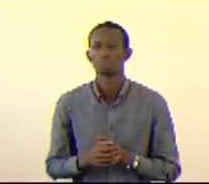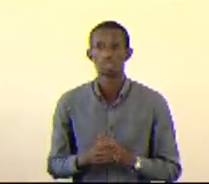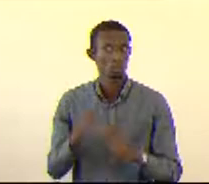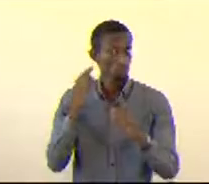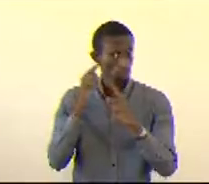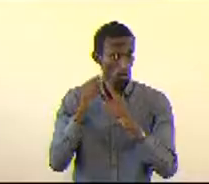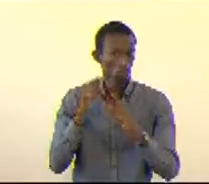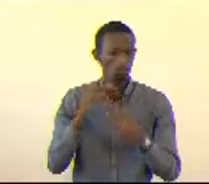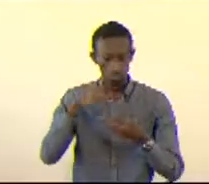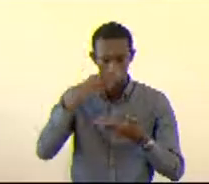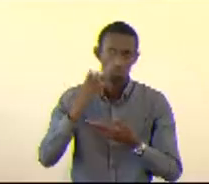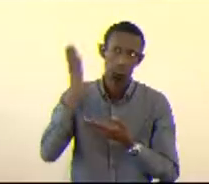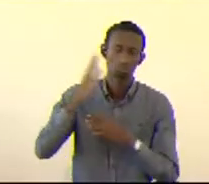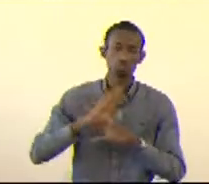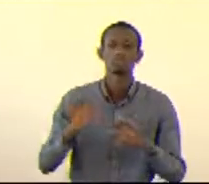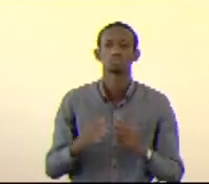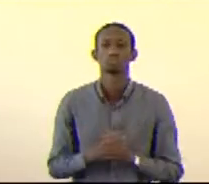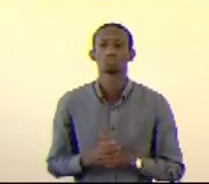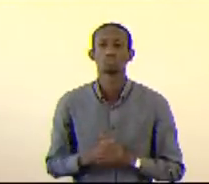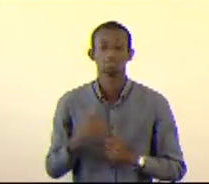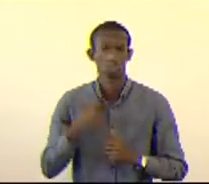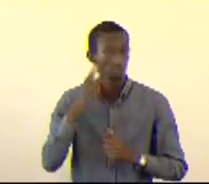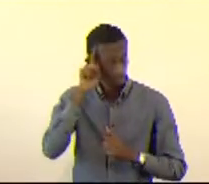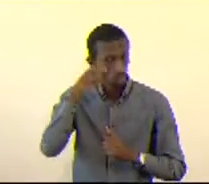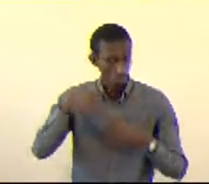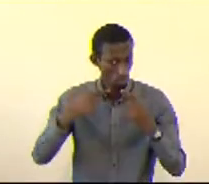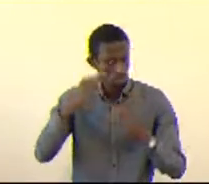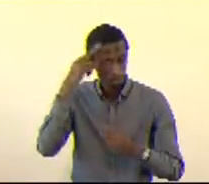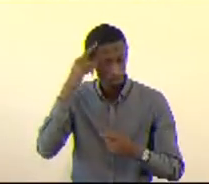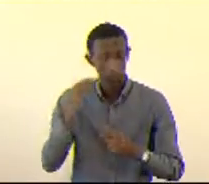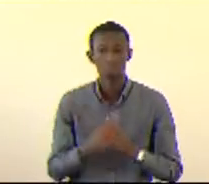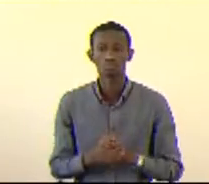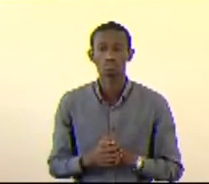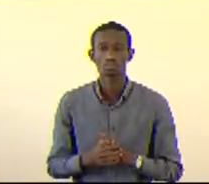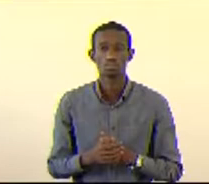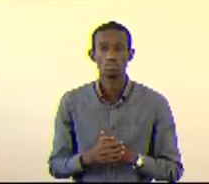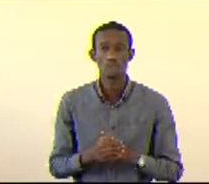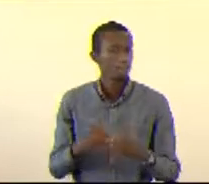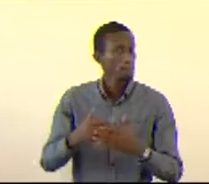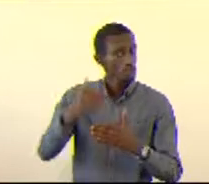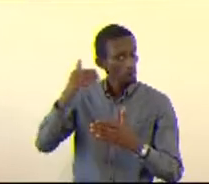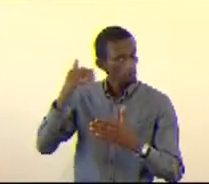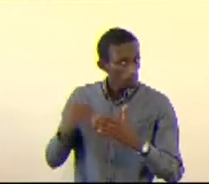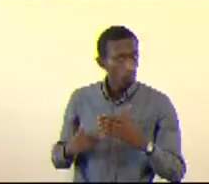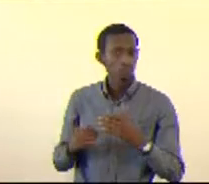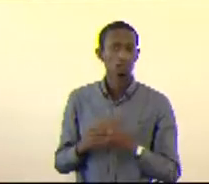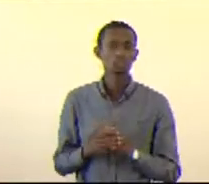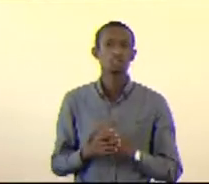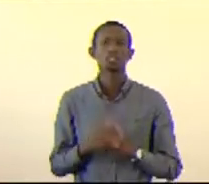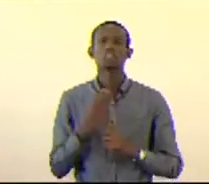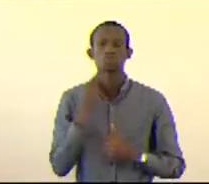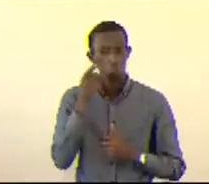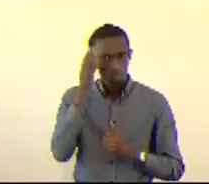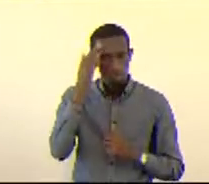I hope you remember that as we move along. Now, before we get started, we want to look at the